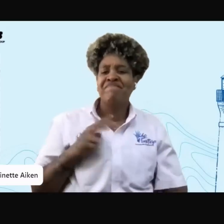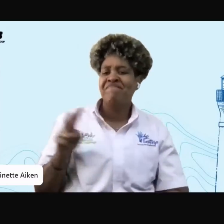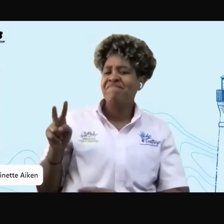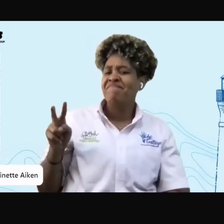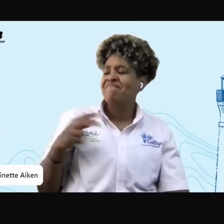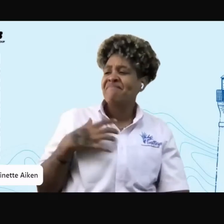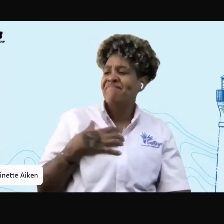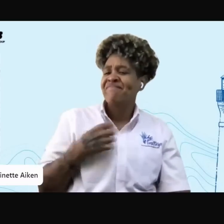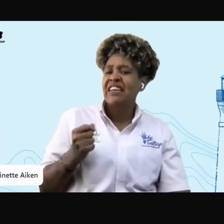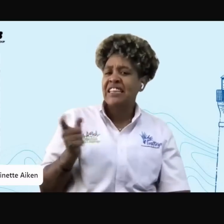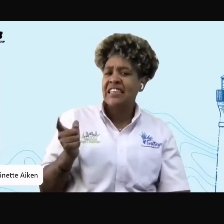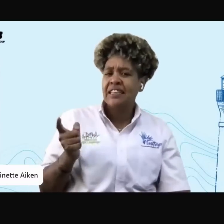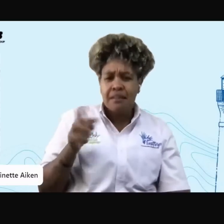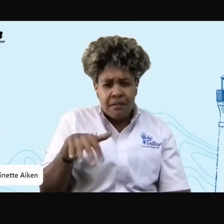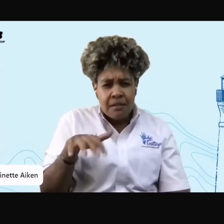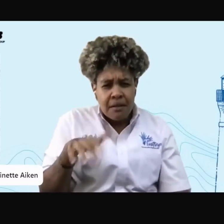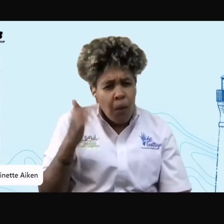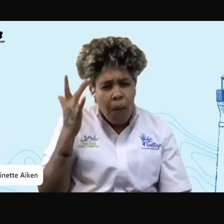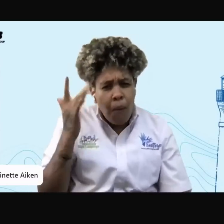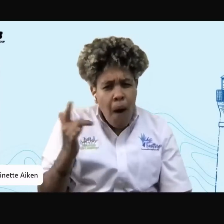Question is, why is that?